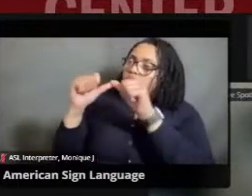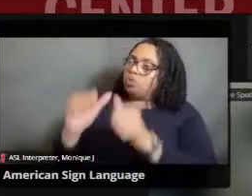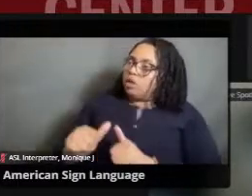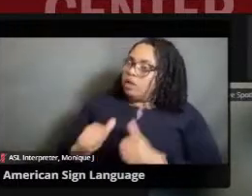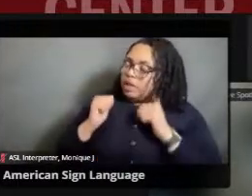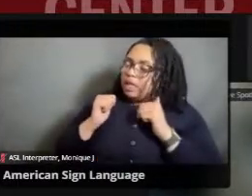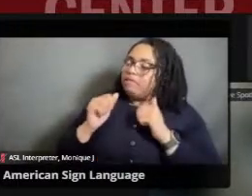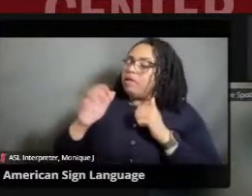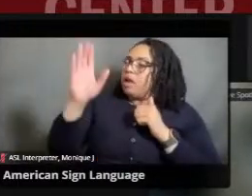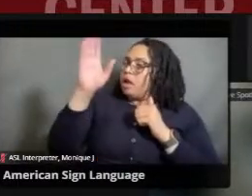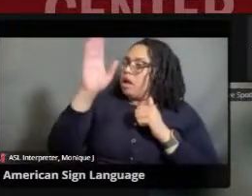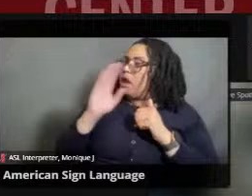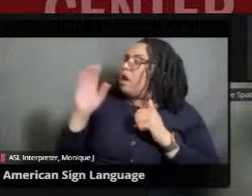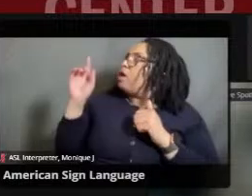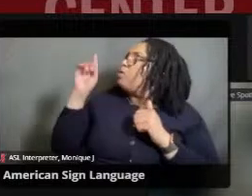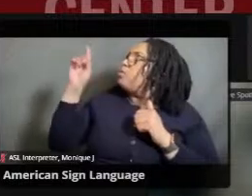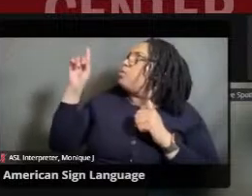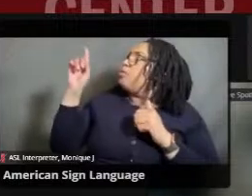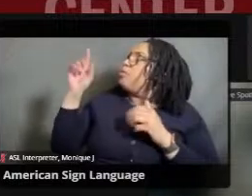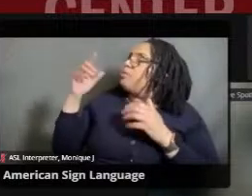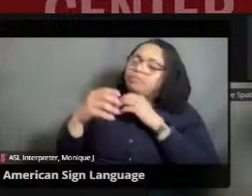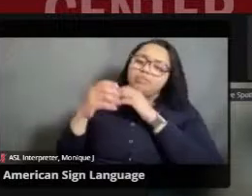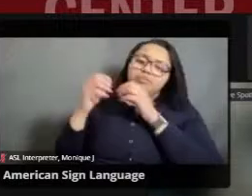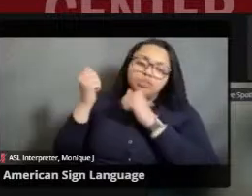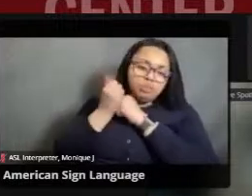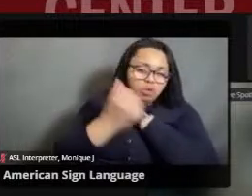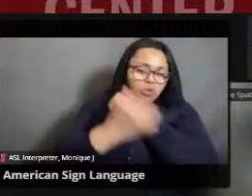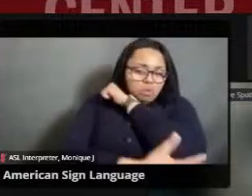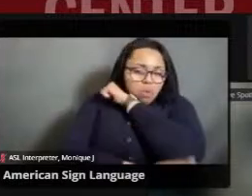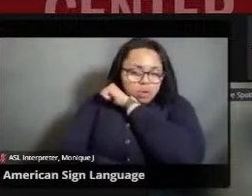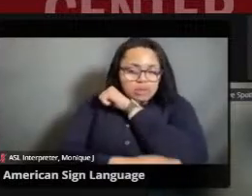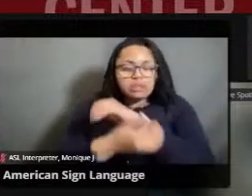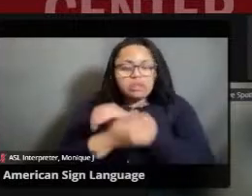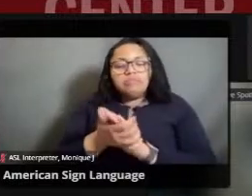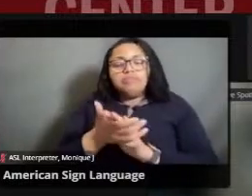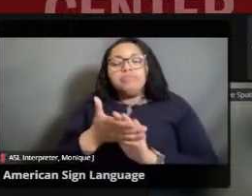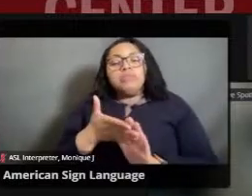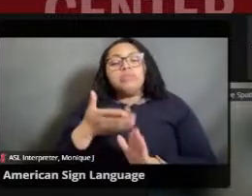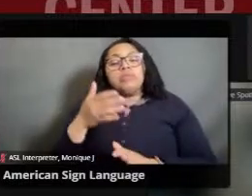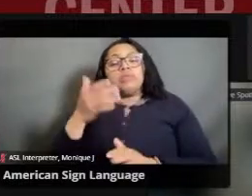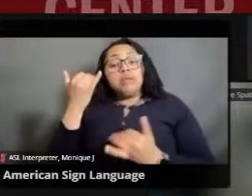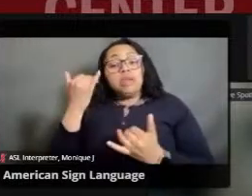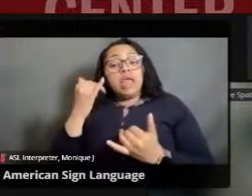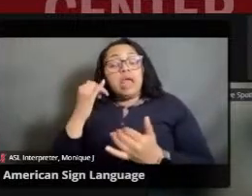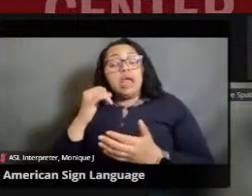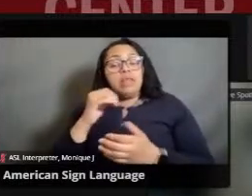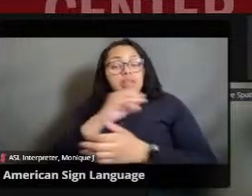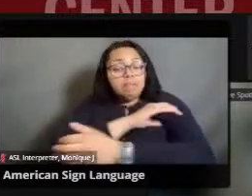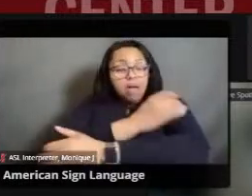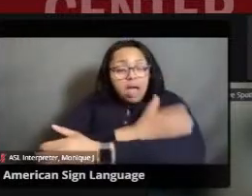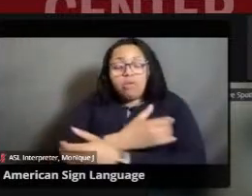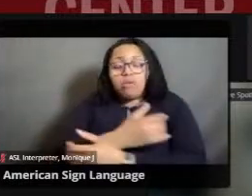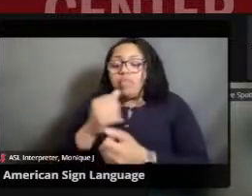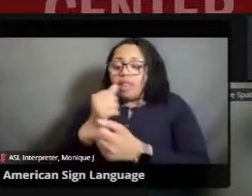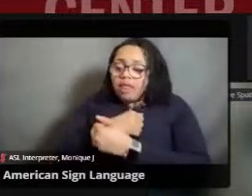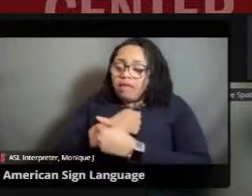Sending so much power and love to the beautiful people of